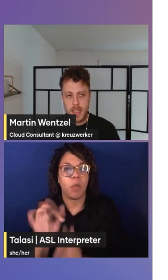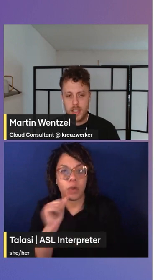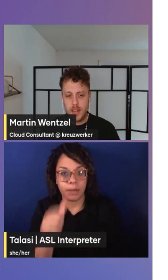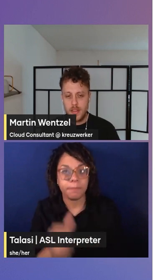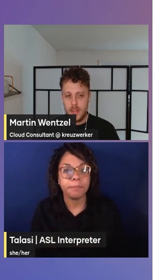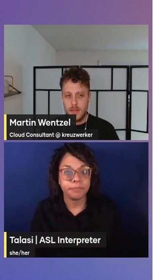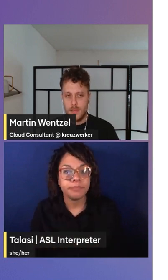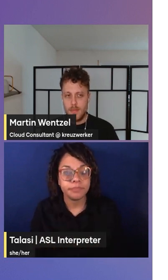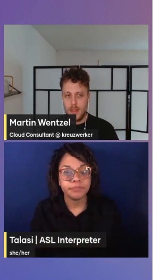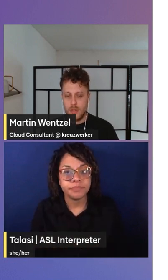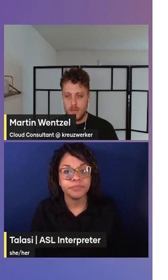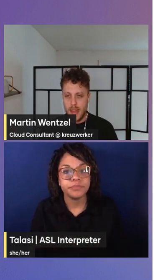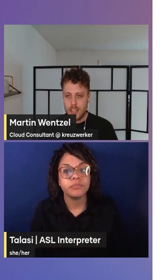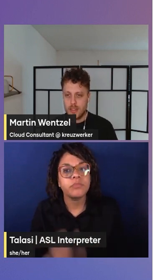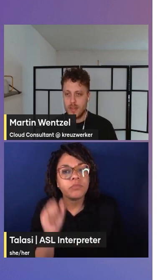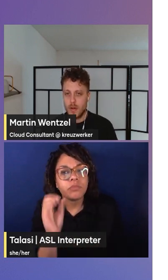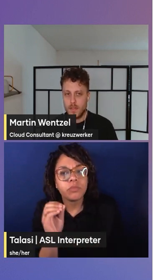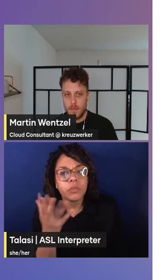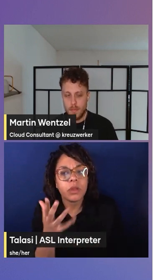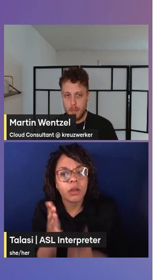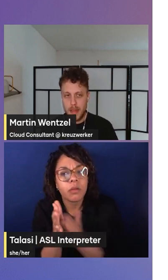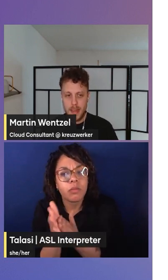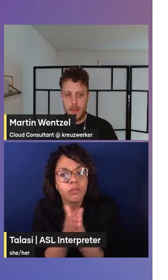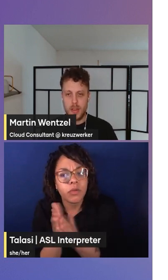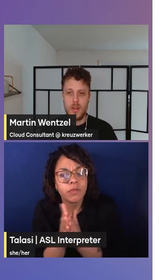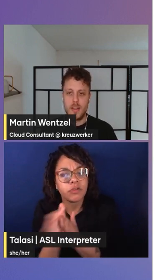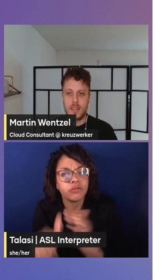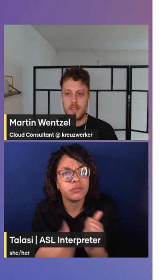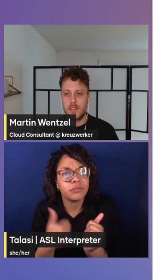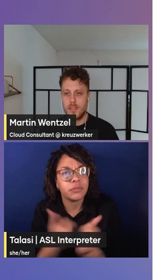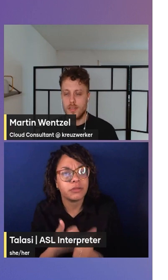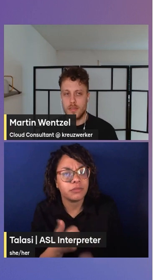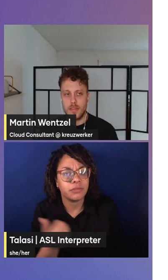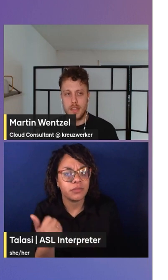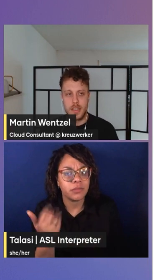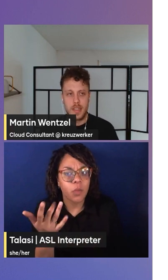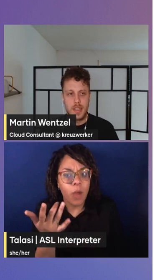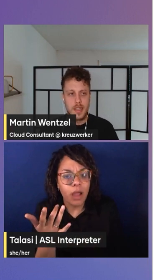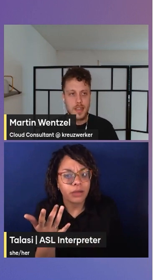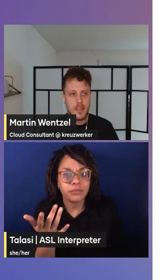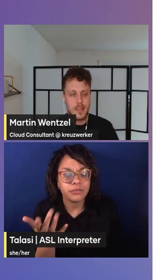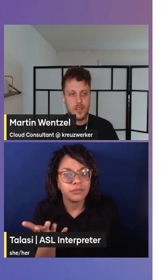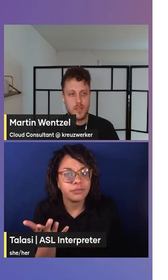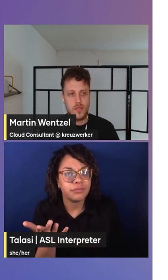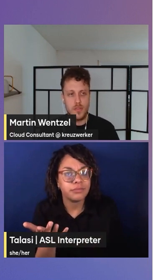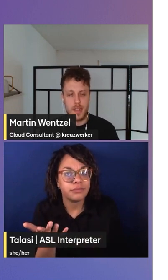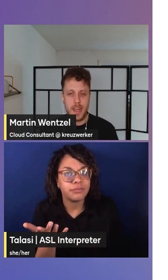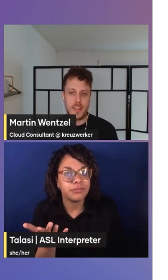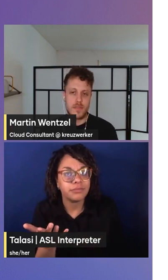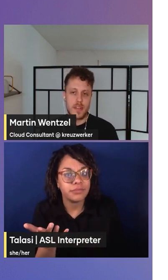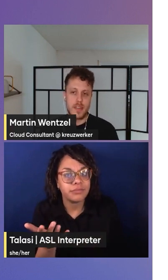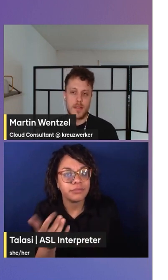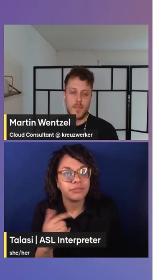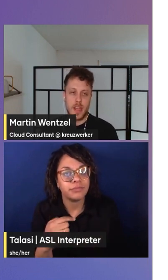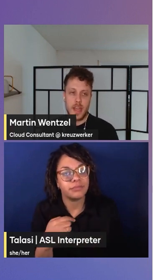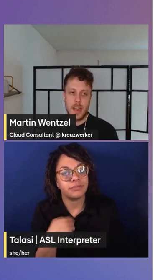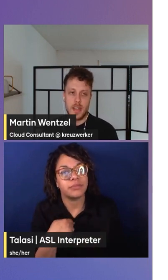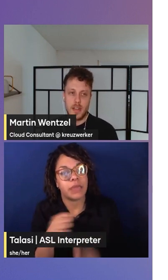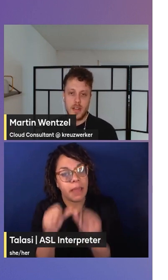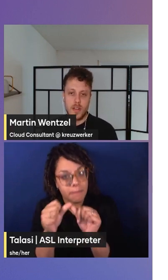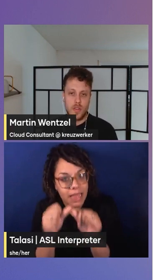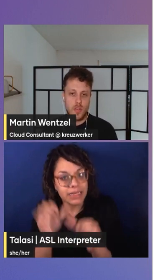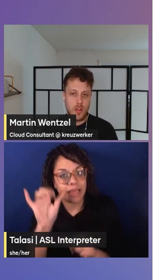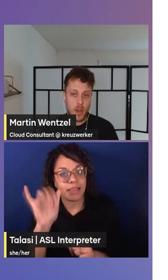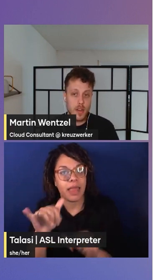So what's actually the motivation of me and my colleagues to maintain this provider?